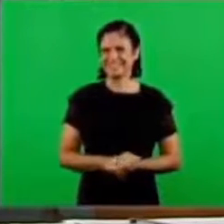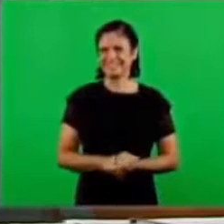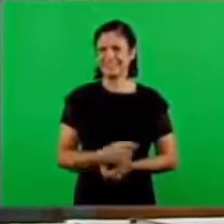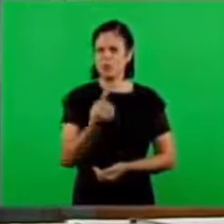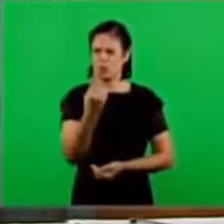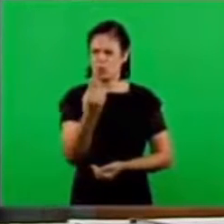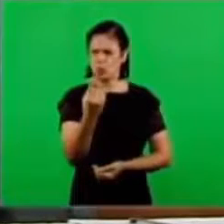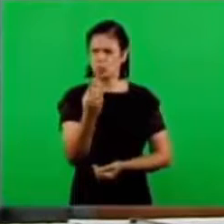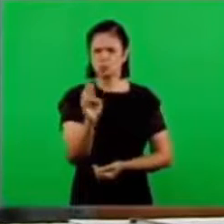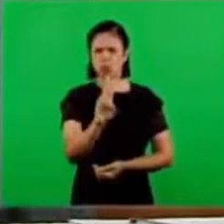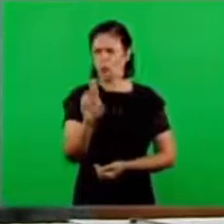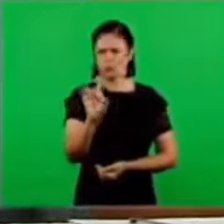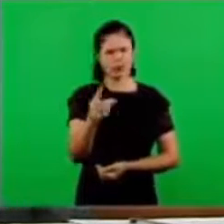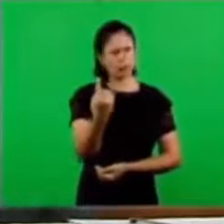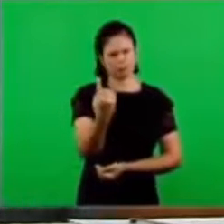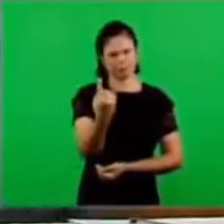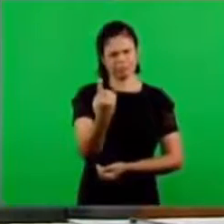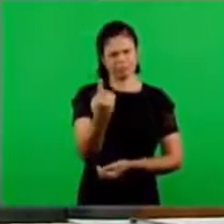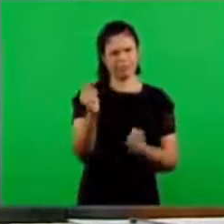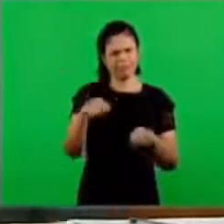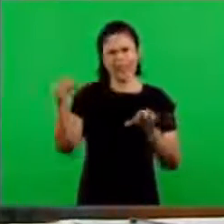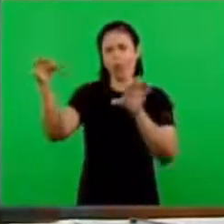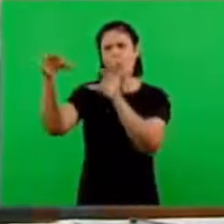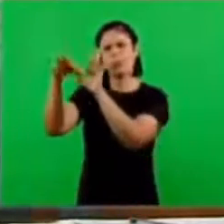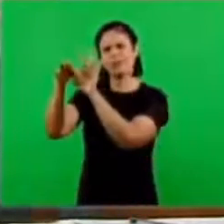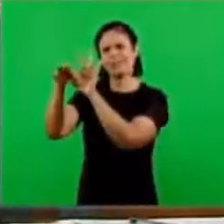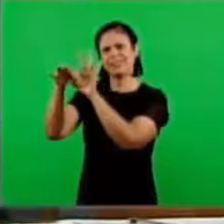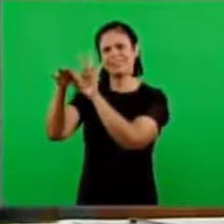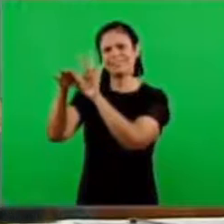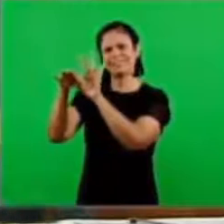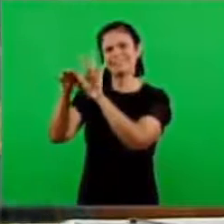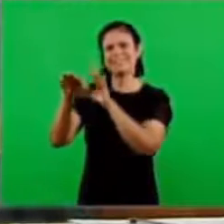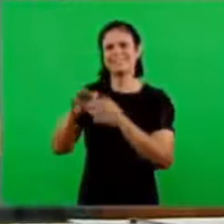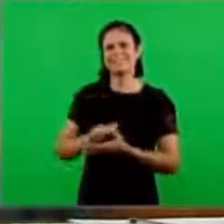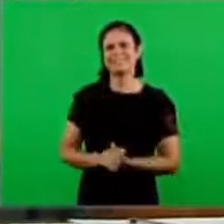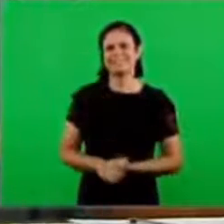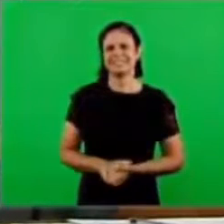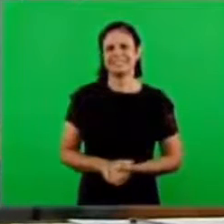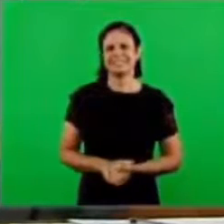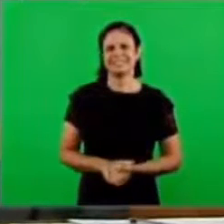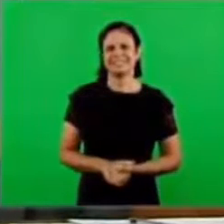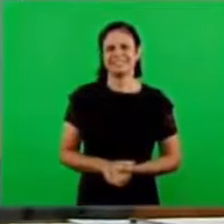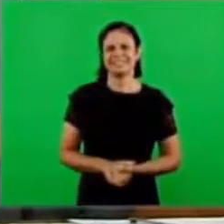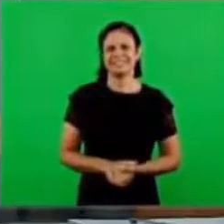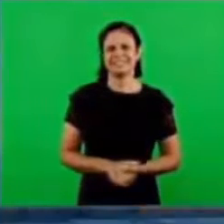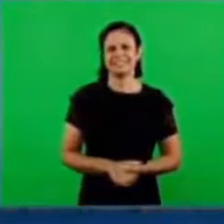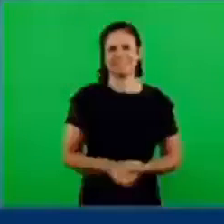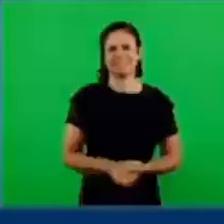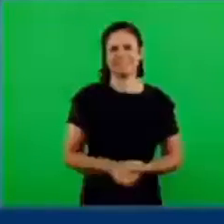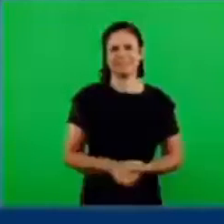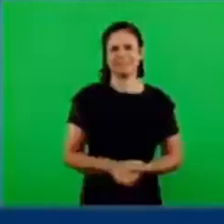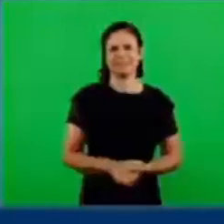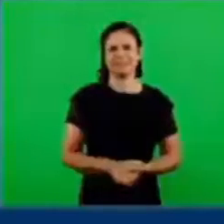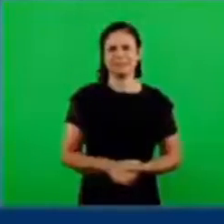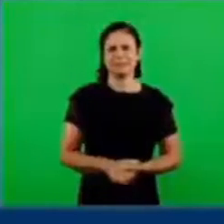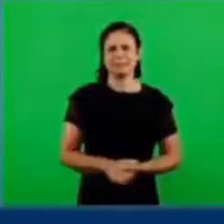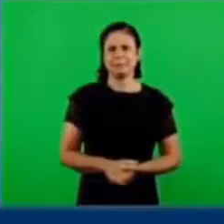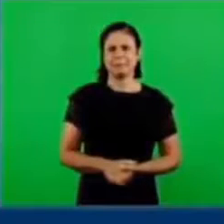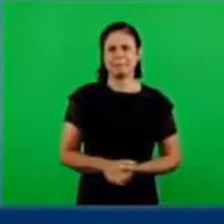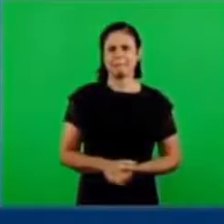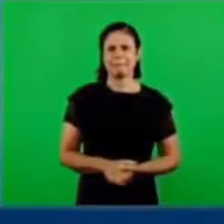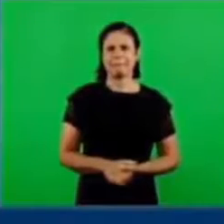can present the answer. It's just one word, must now known. You brethren can give the answer.